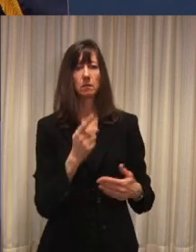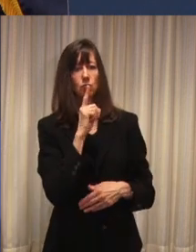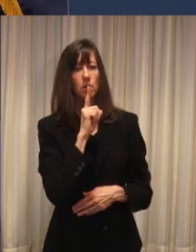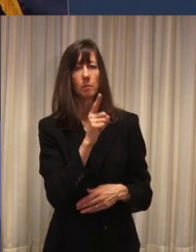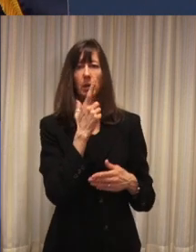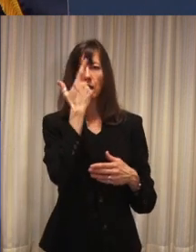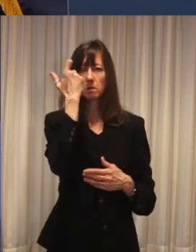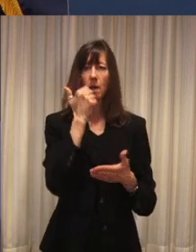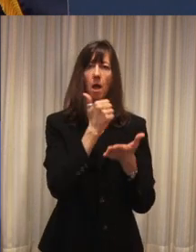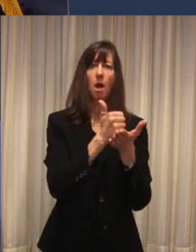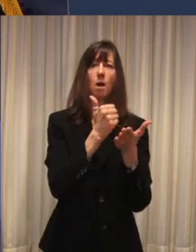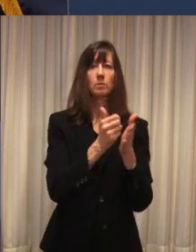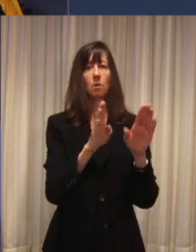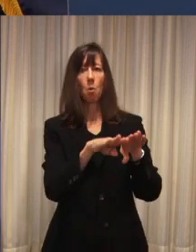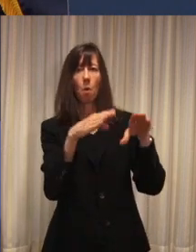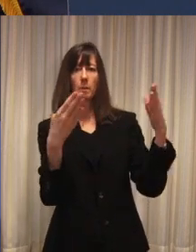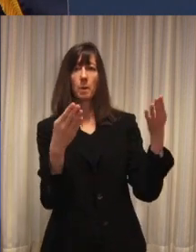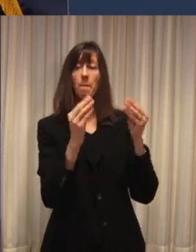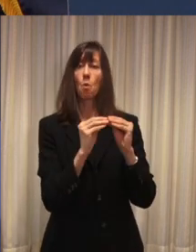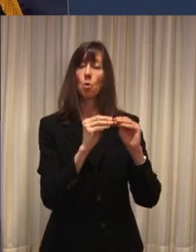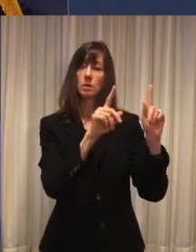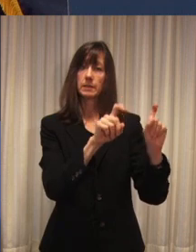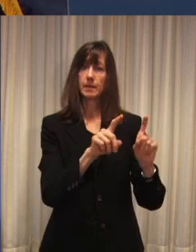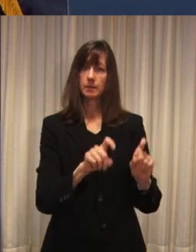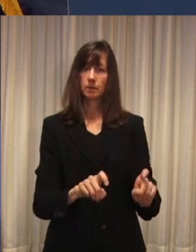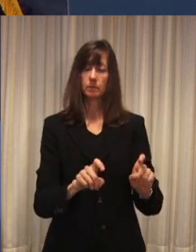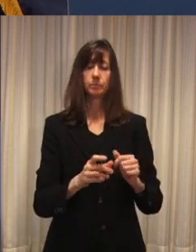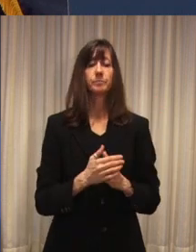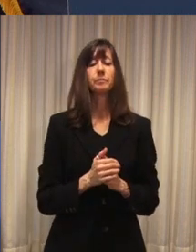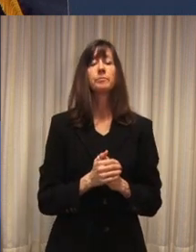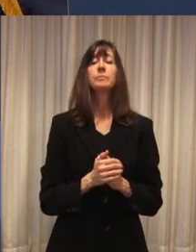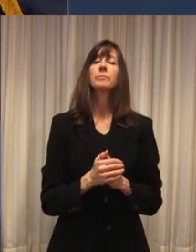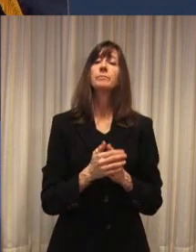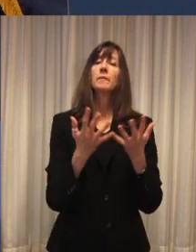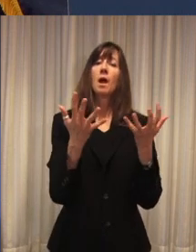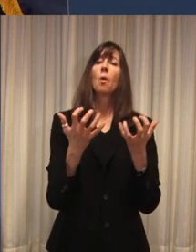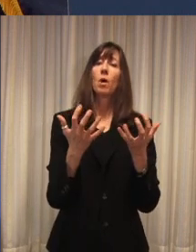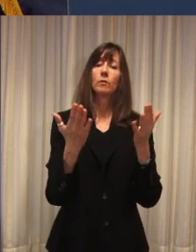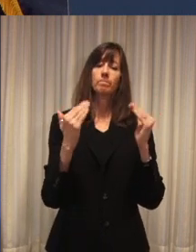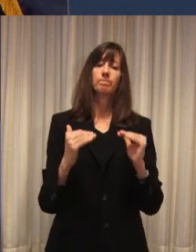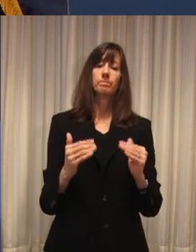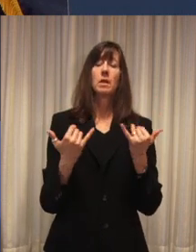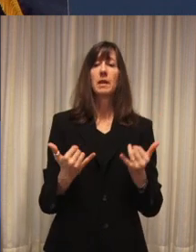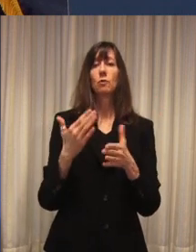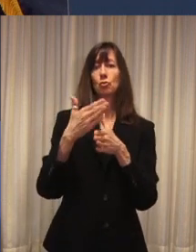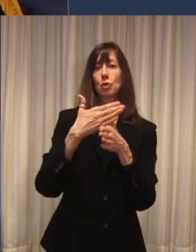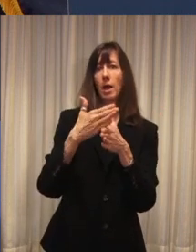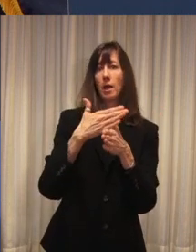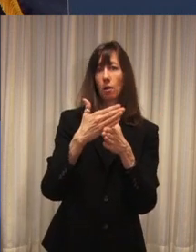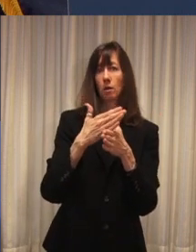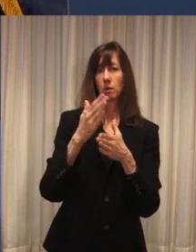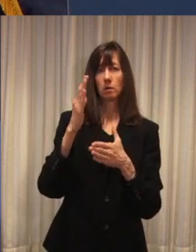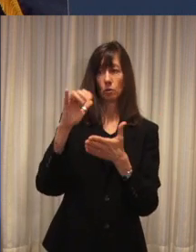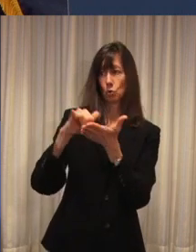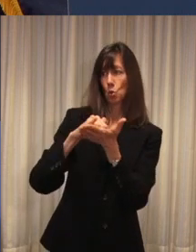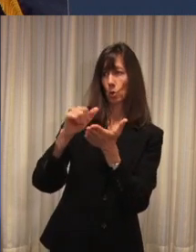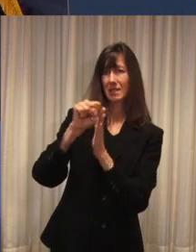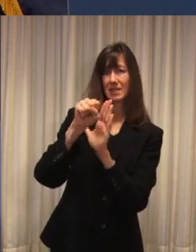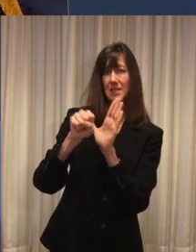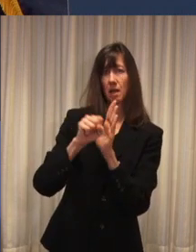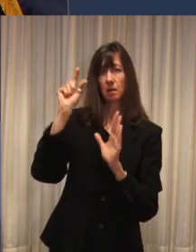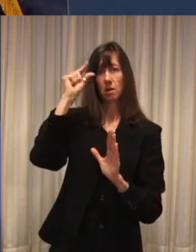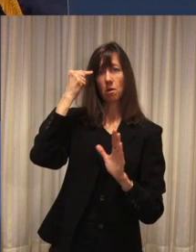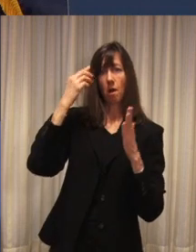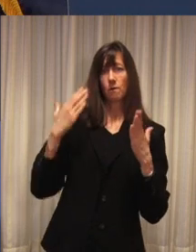other thing that I want to share, New York State and Governor Cuomo expanded the testing protocol statewide. So now